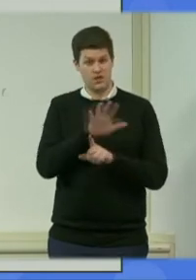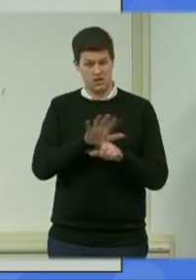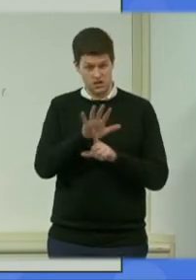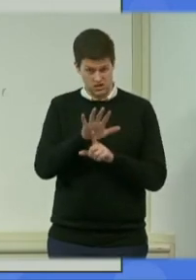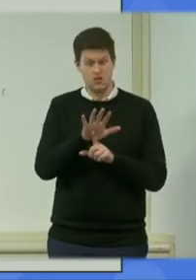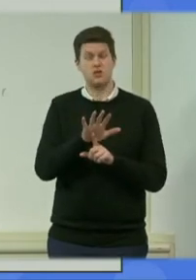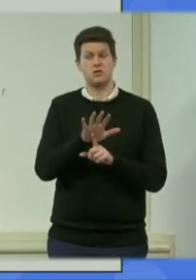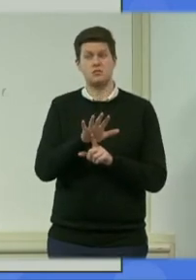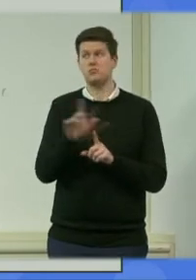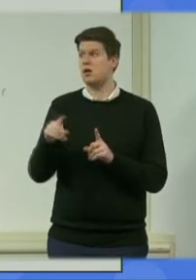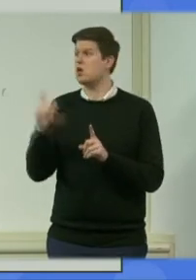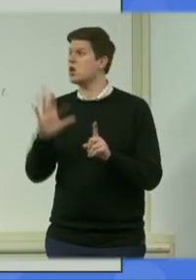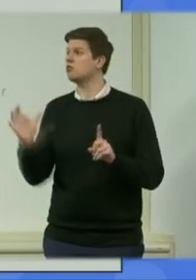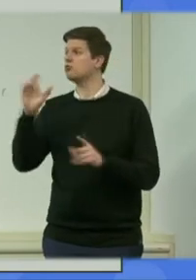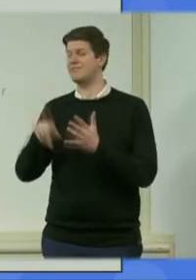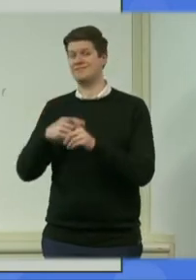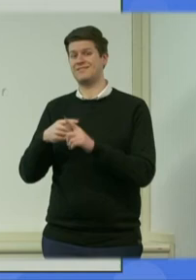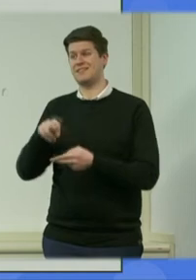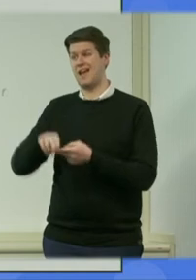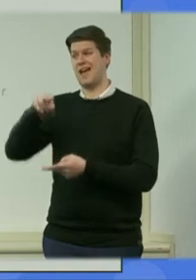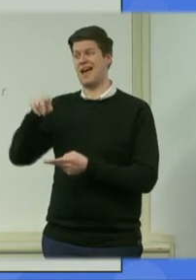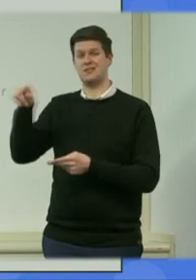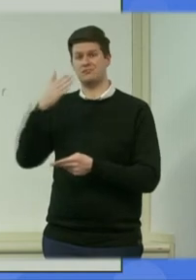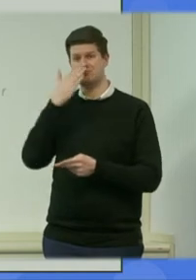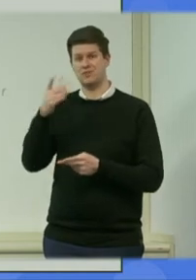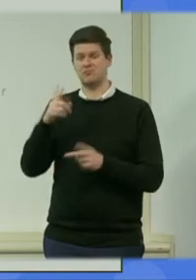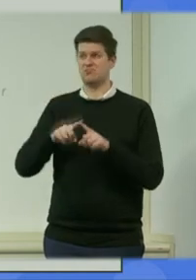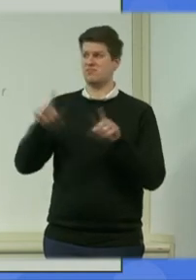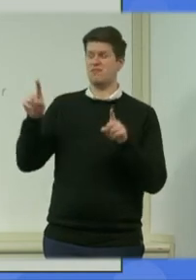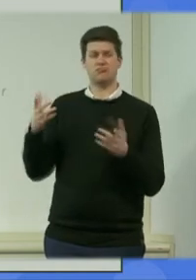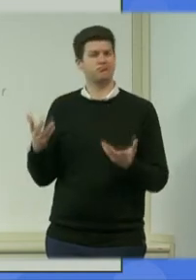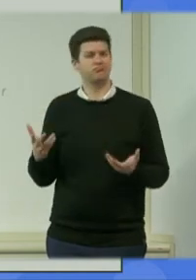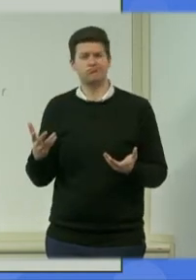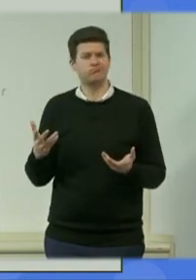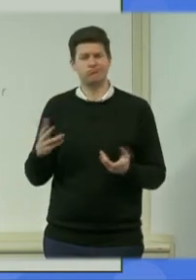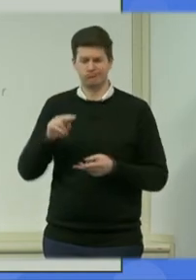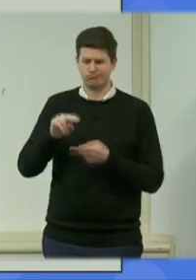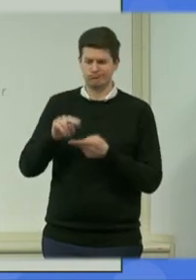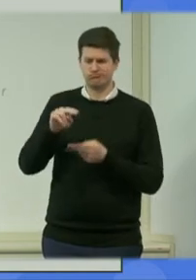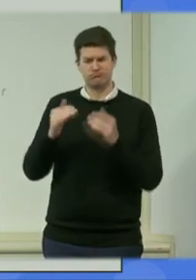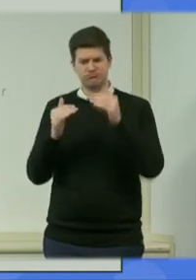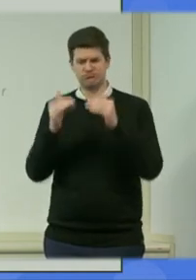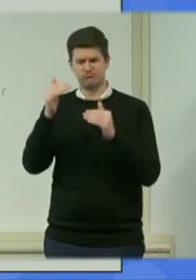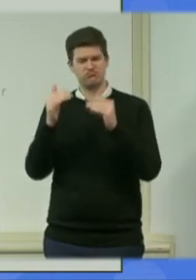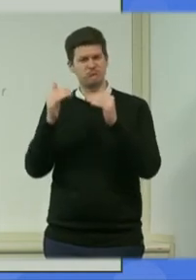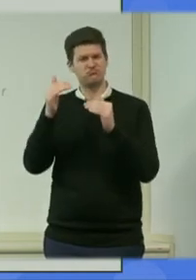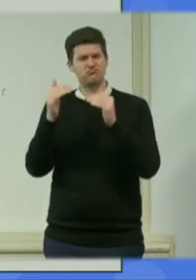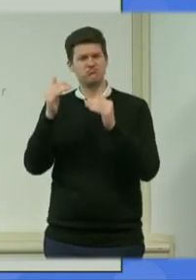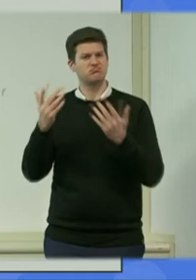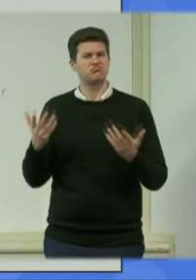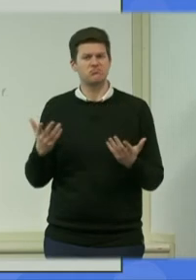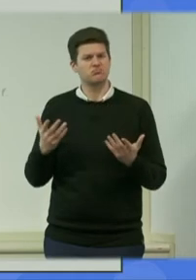countries that tax more isn't that big. They raise a bit more from the top earners than we do, but not much